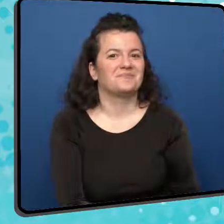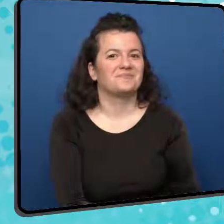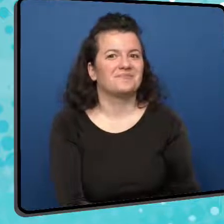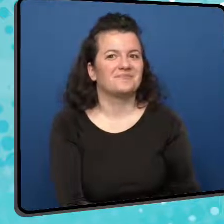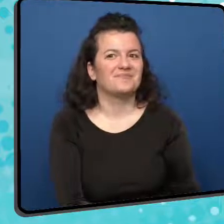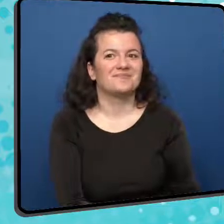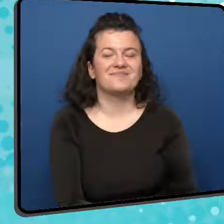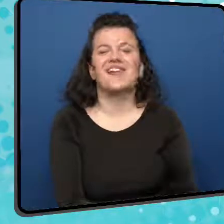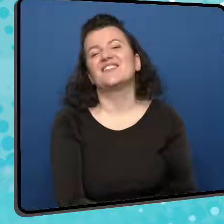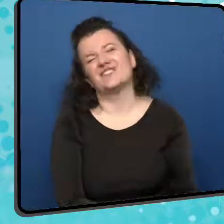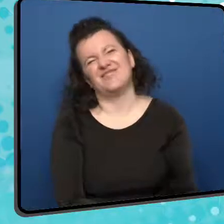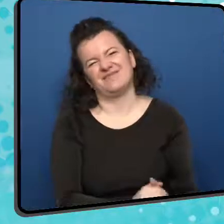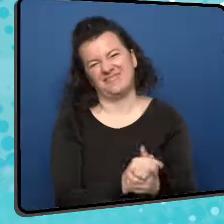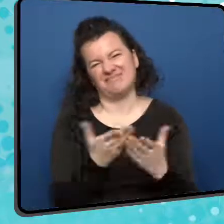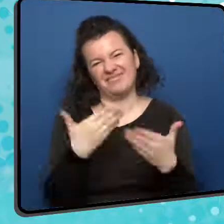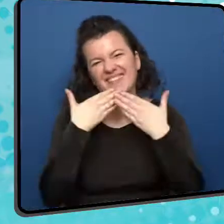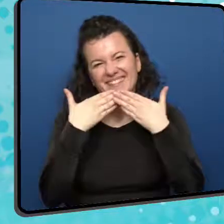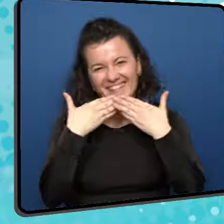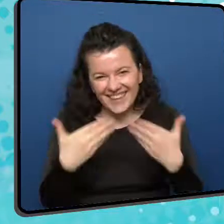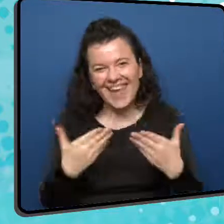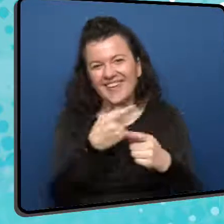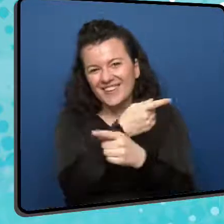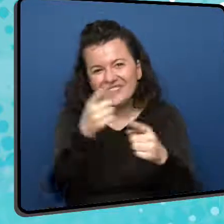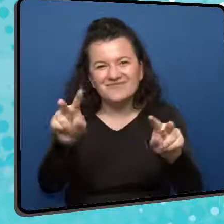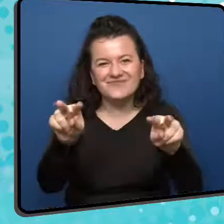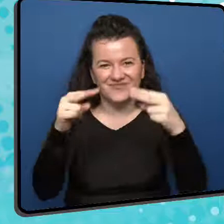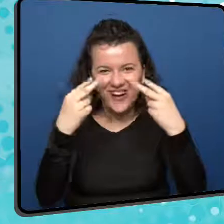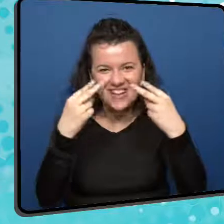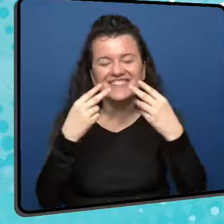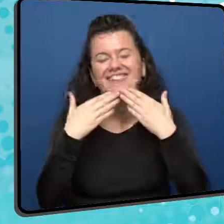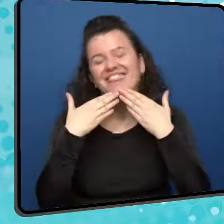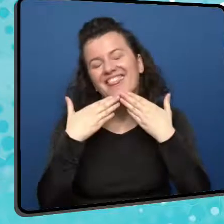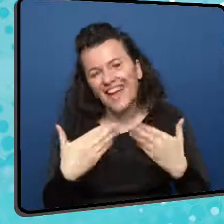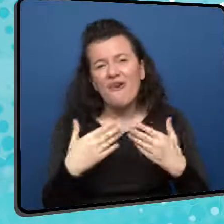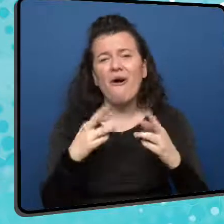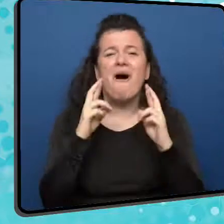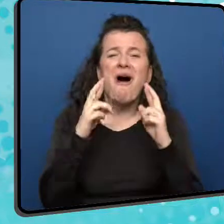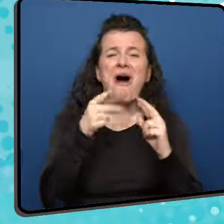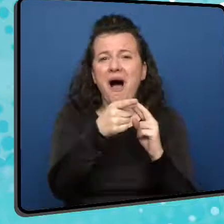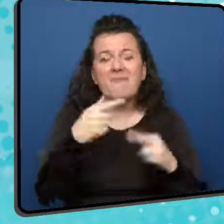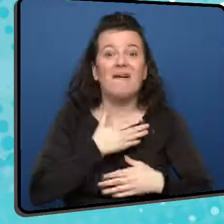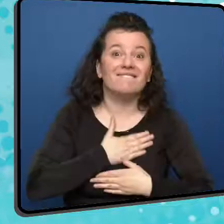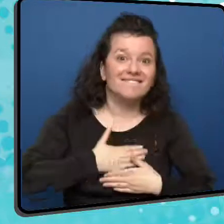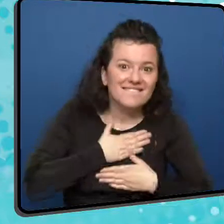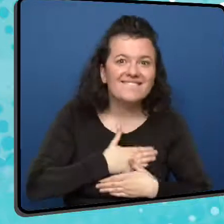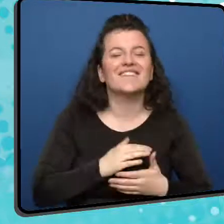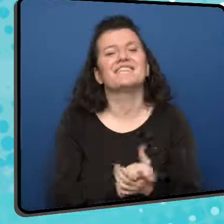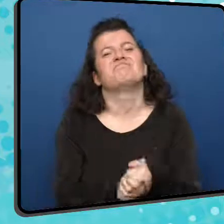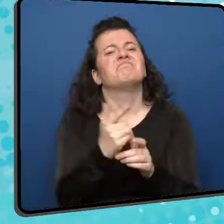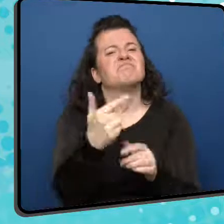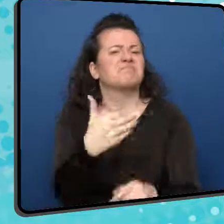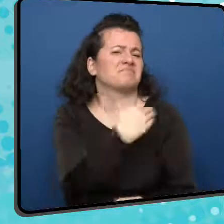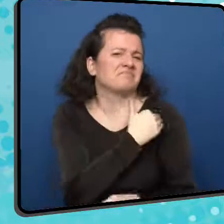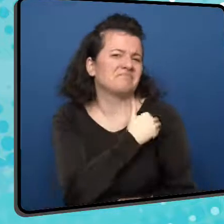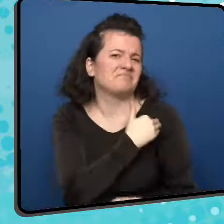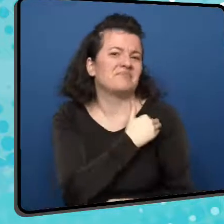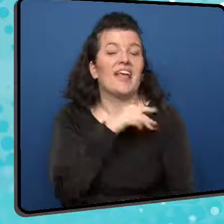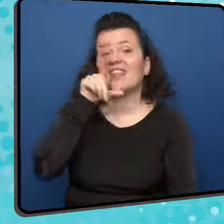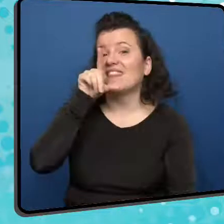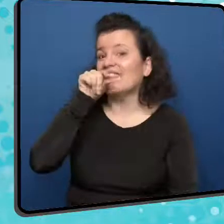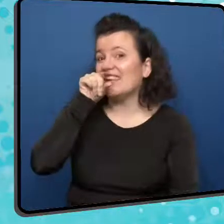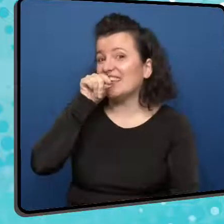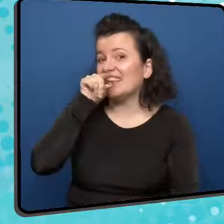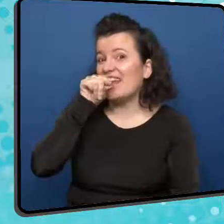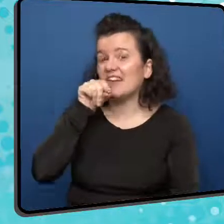want to say thank you so much for joining us today. I hope you've enjoyed the show. Keep in touch. We are on Twitter as well. If you